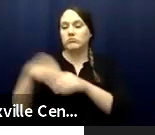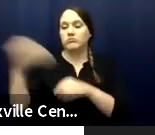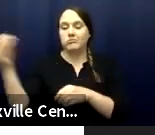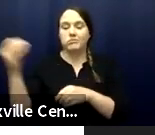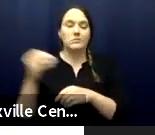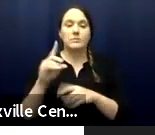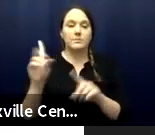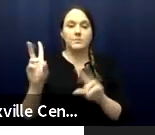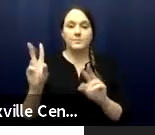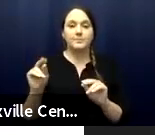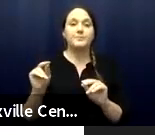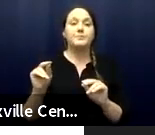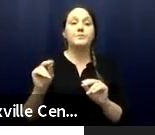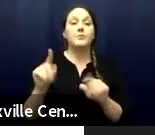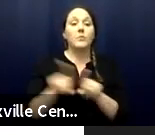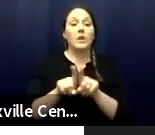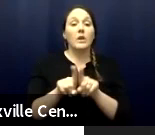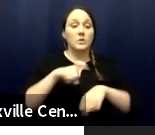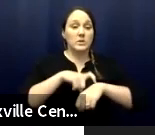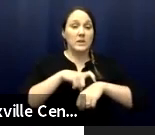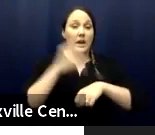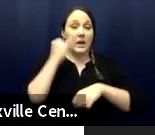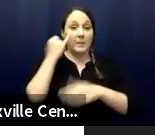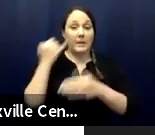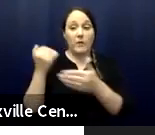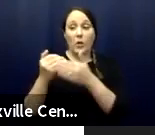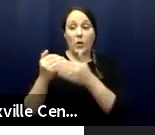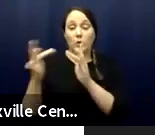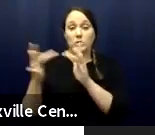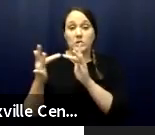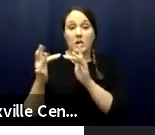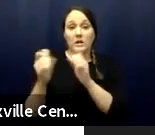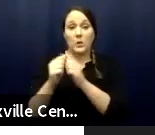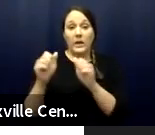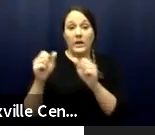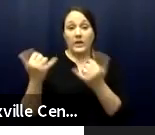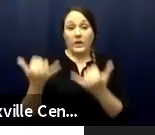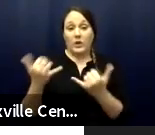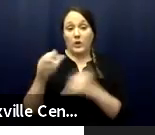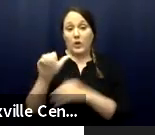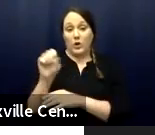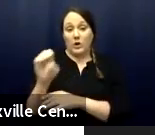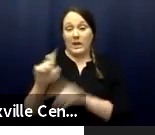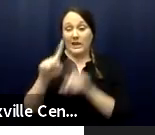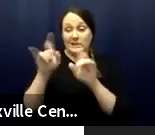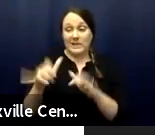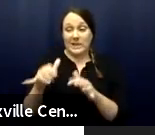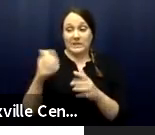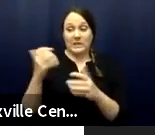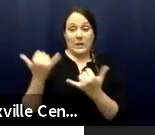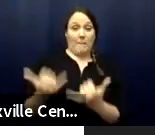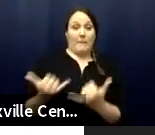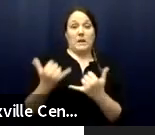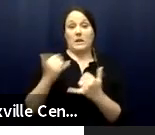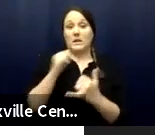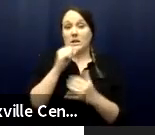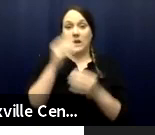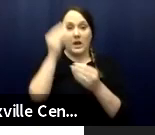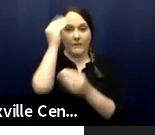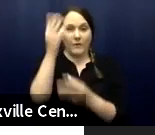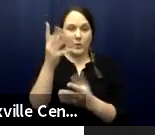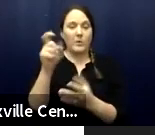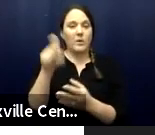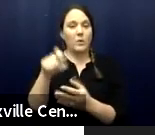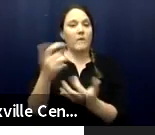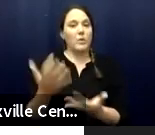Also the timing, if you're a close contact of an active confirmed case, getting tested right away doesn't really inform you. You need to wait a few